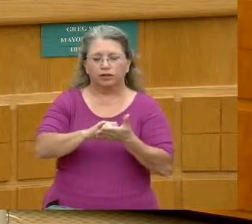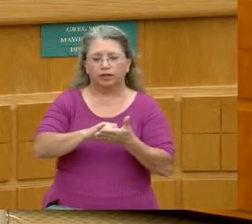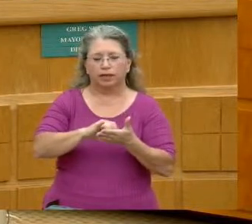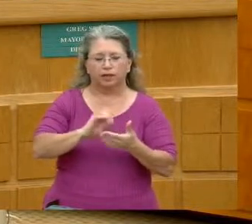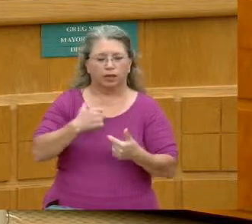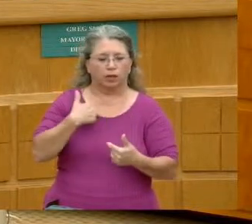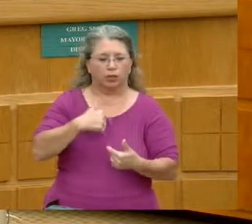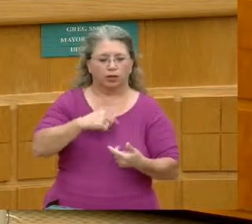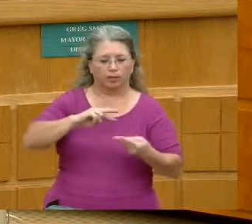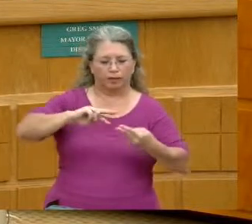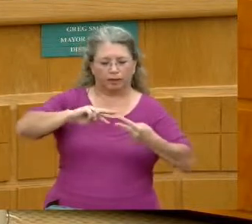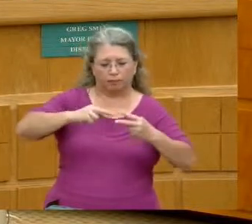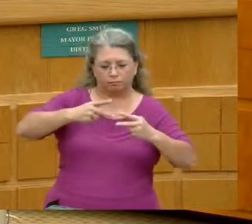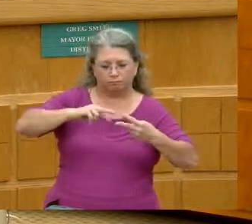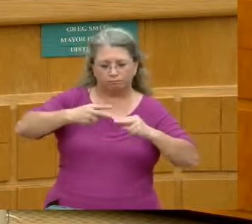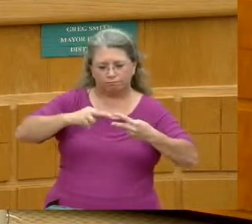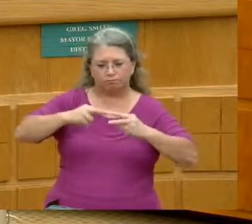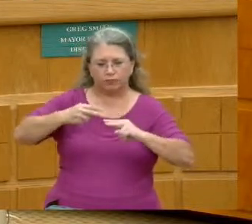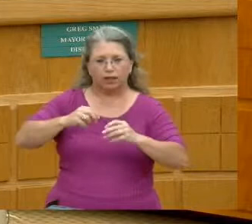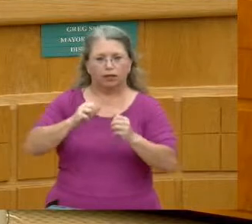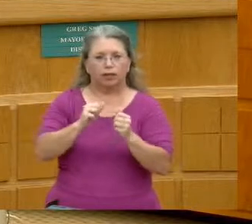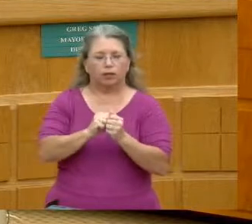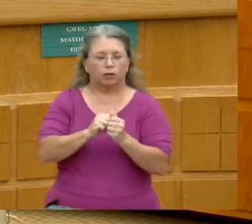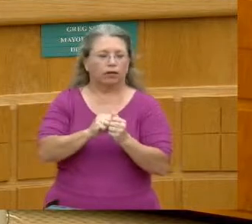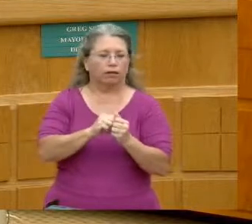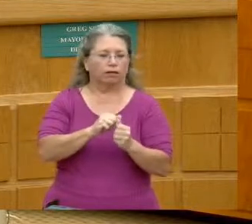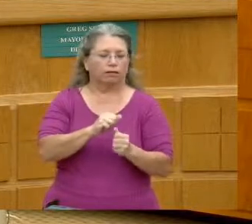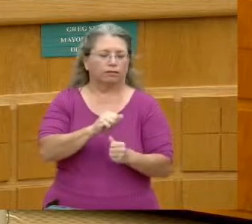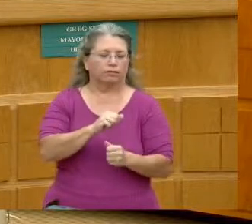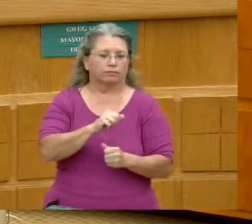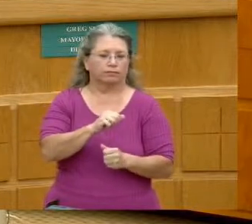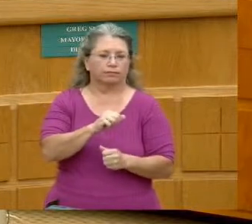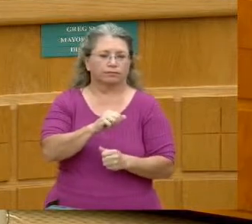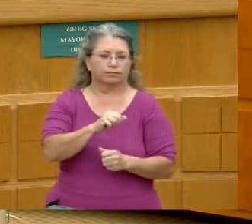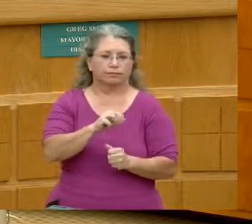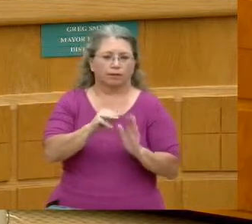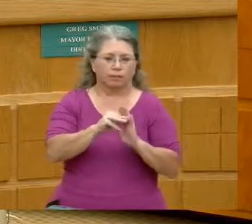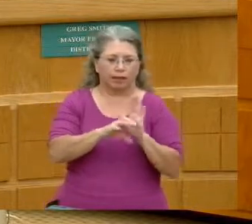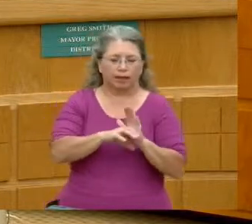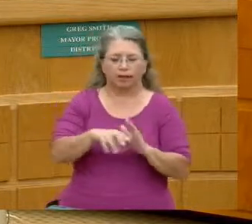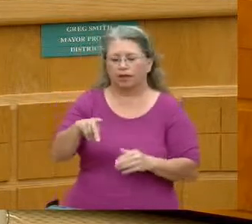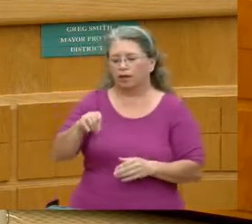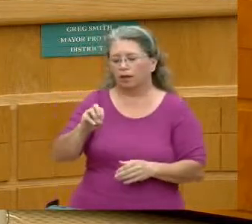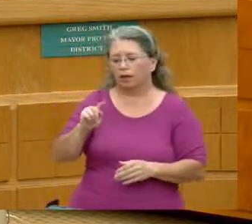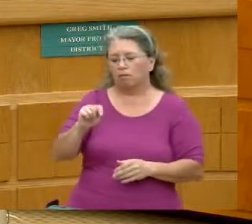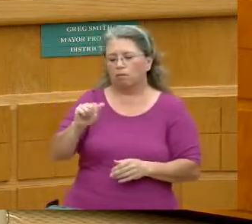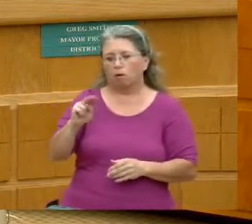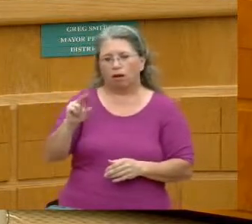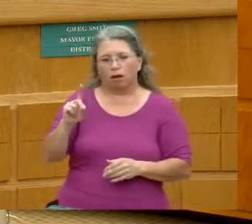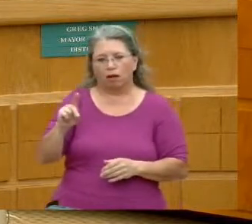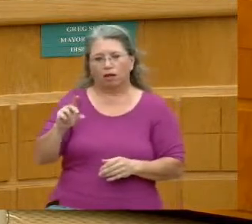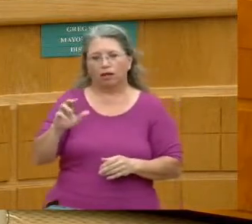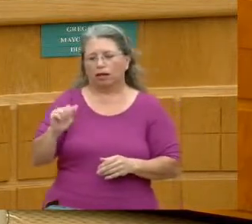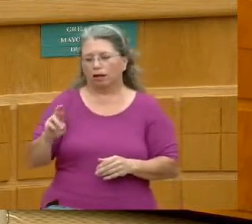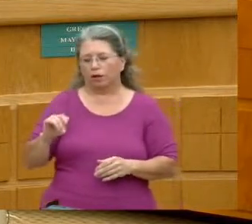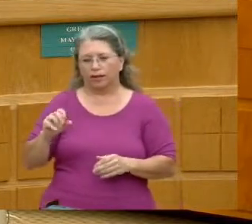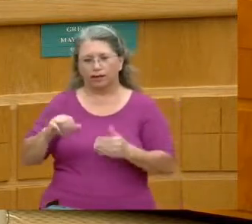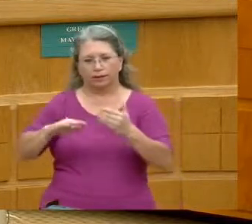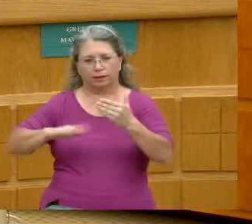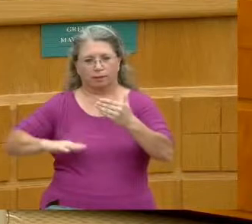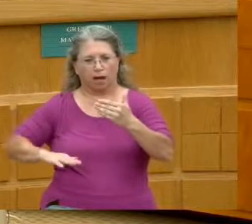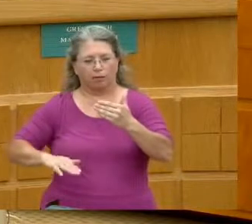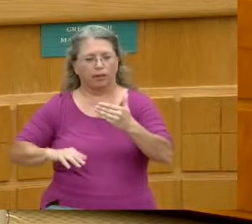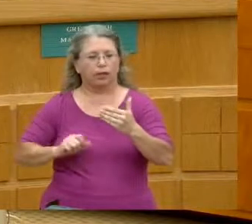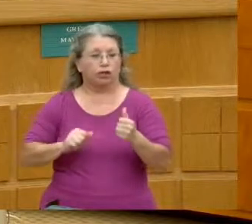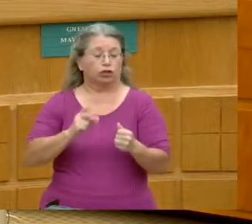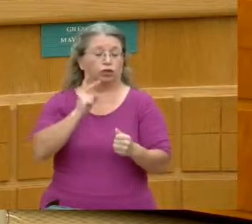Nueces. And then Portland and Aransas are down at the bottom there. So at the end, you can see there's a lot more cases